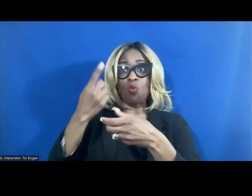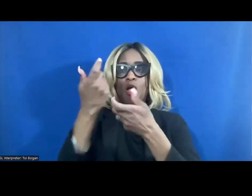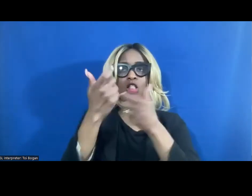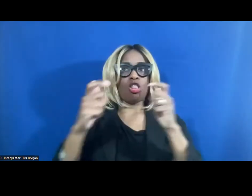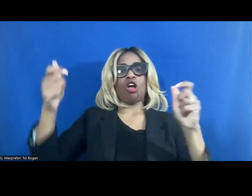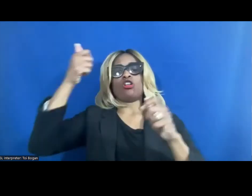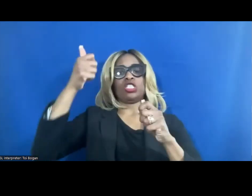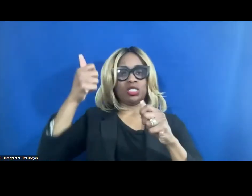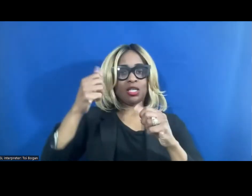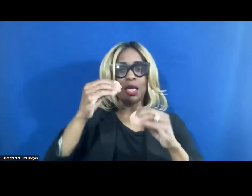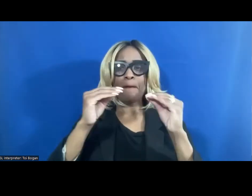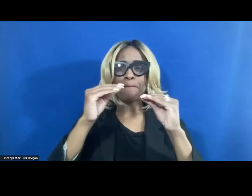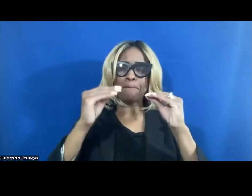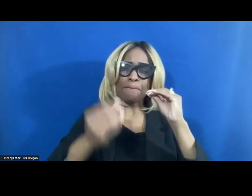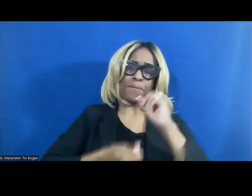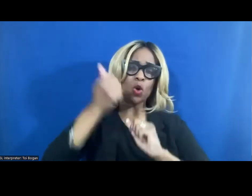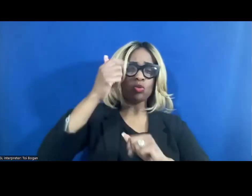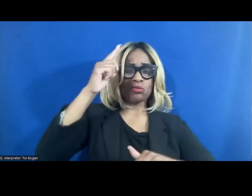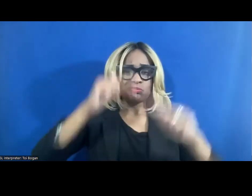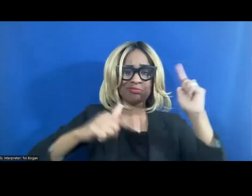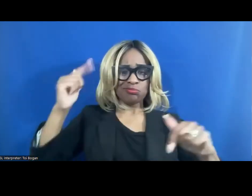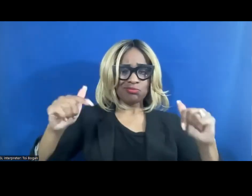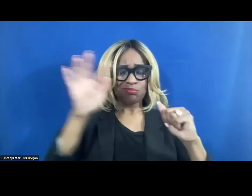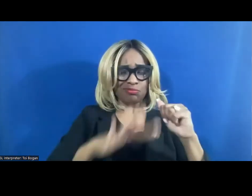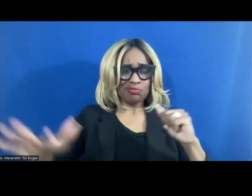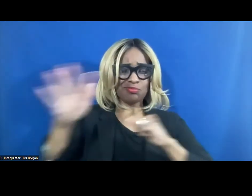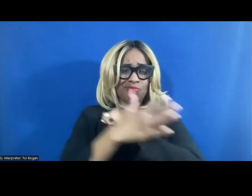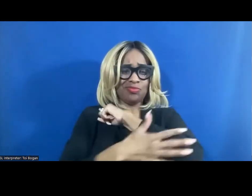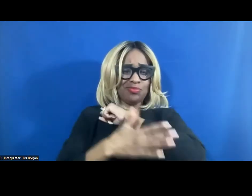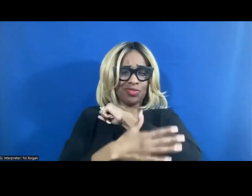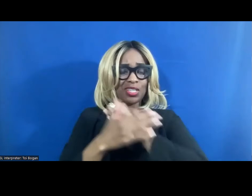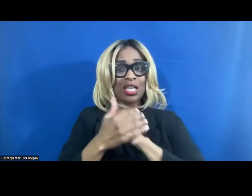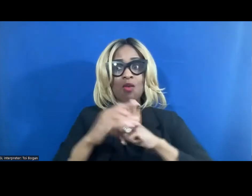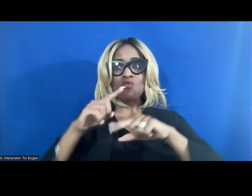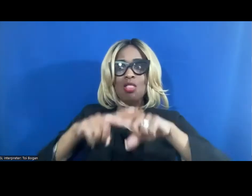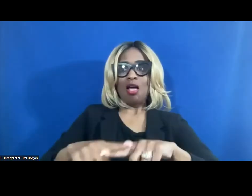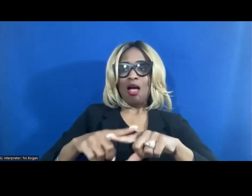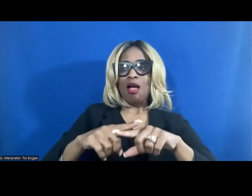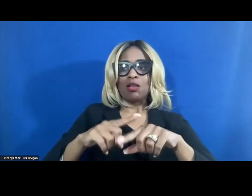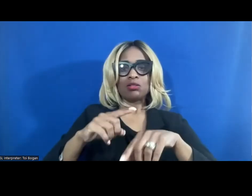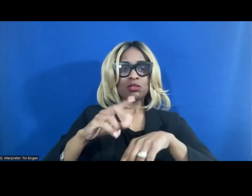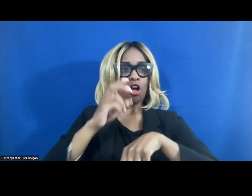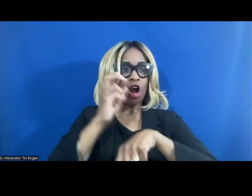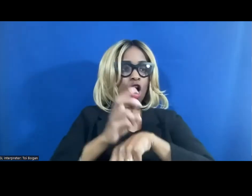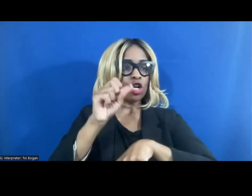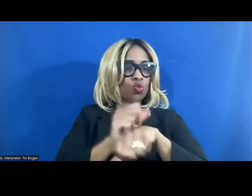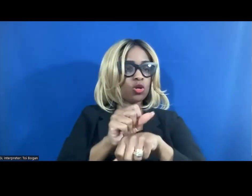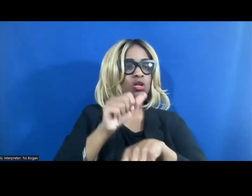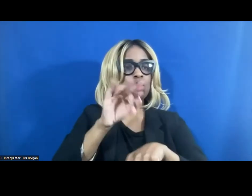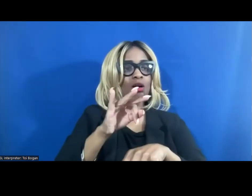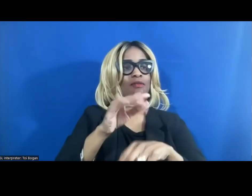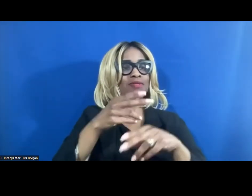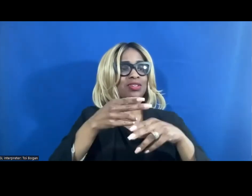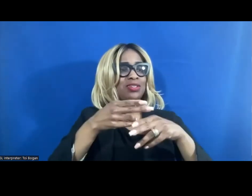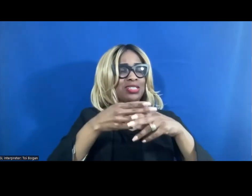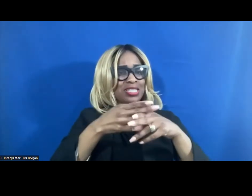and most diversified in the country. It practices and it relies on the hard work of migrant and seasonal farm workers each